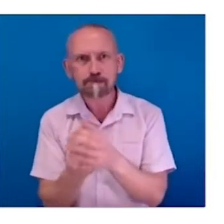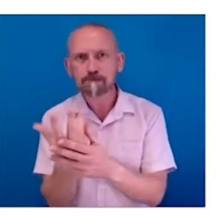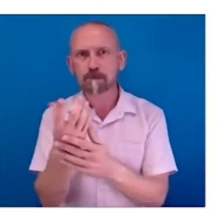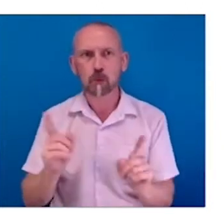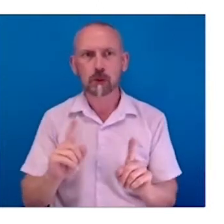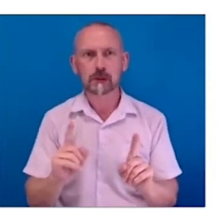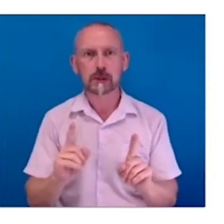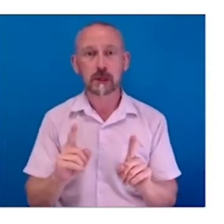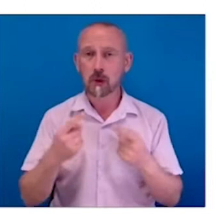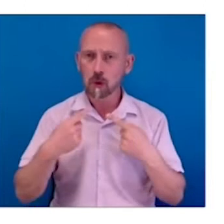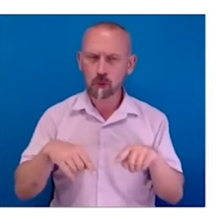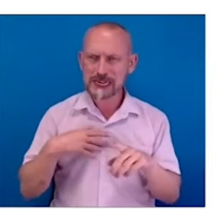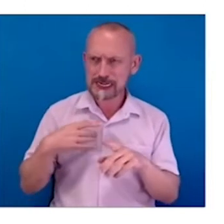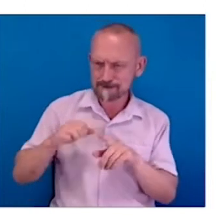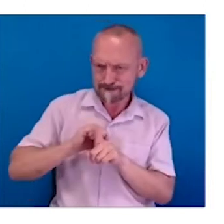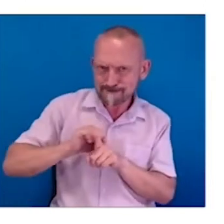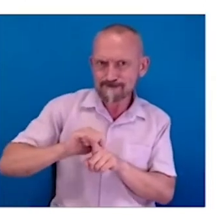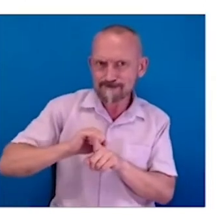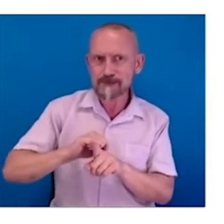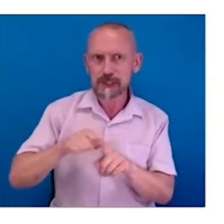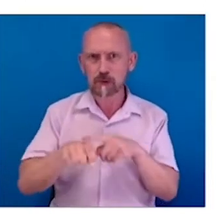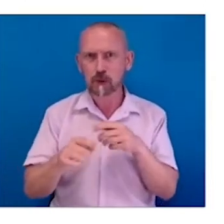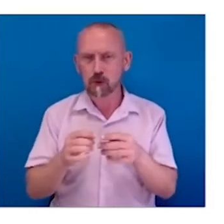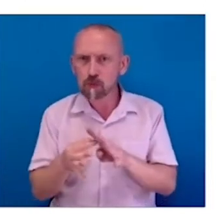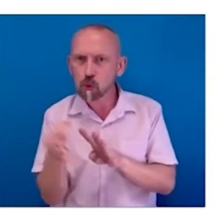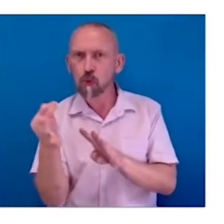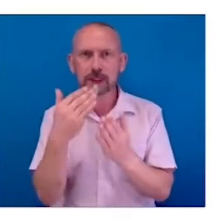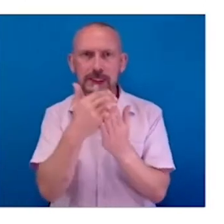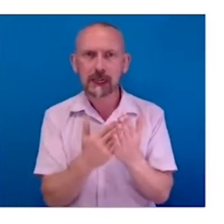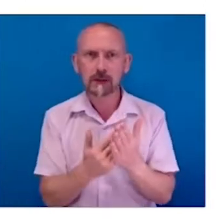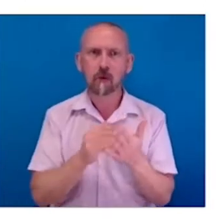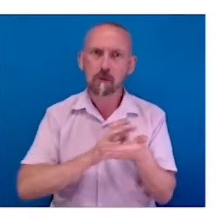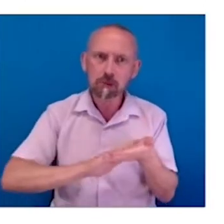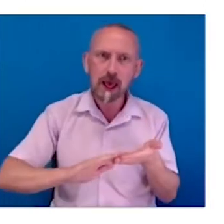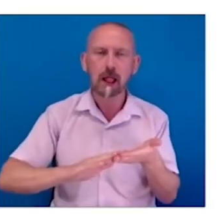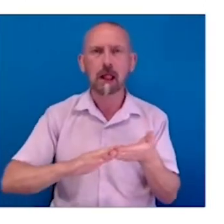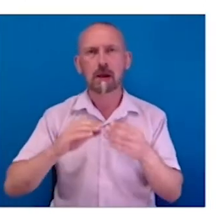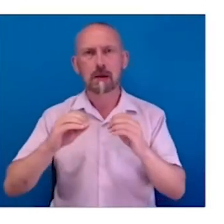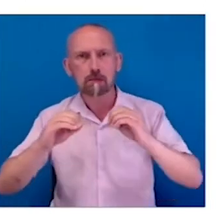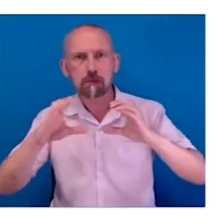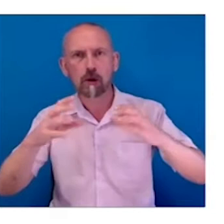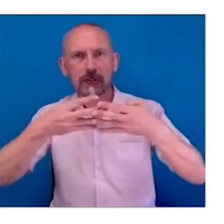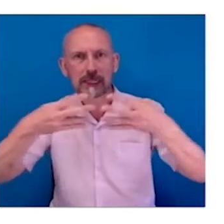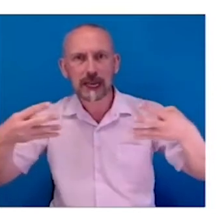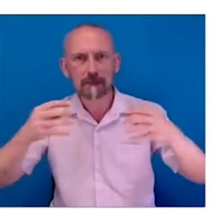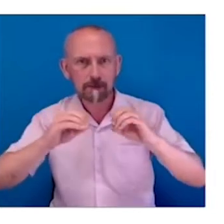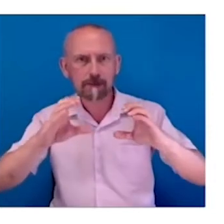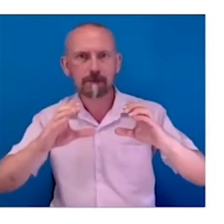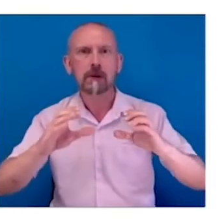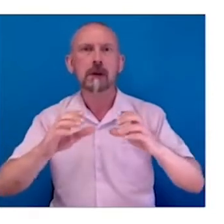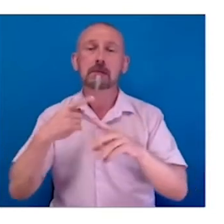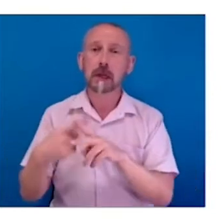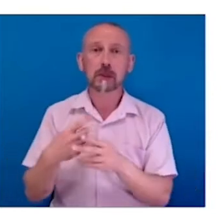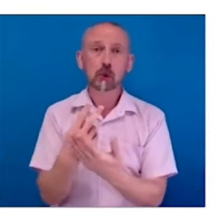for Braille, modified stave notation, and talking scores, but we realize that the software world has